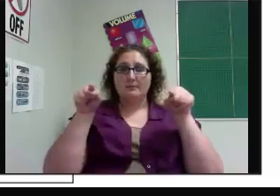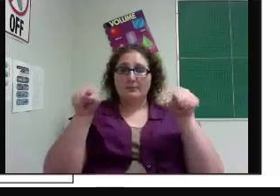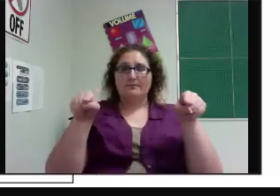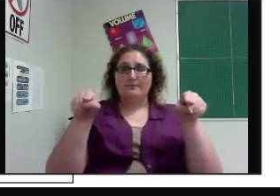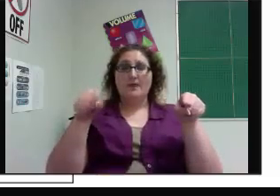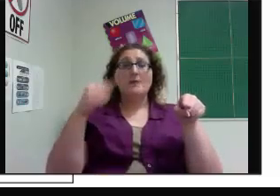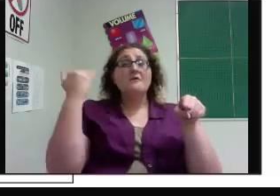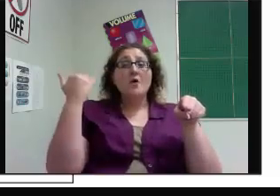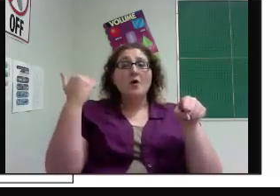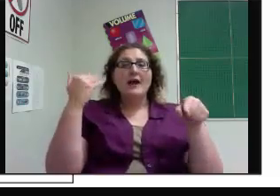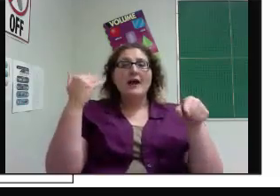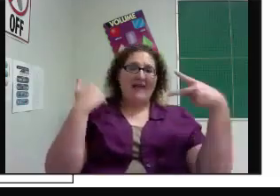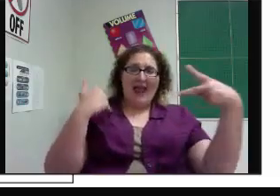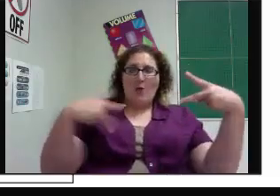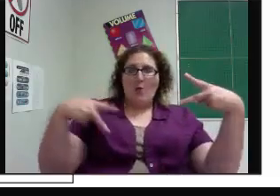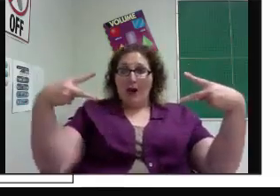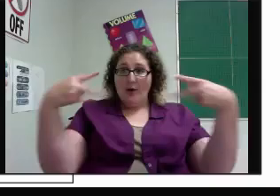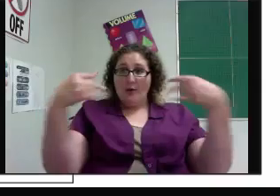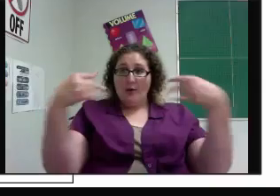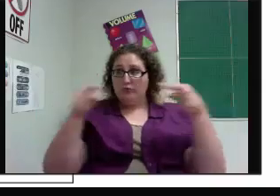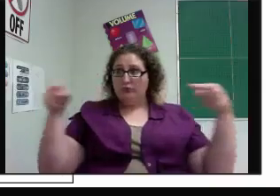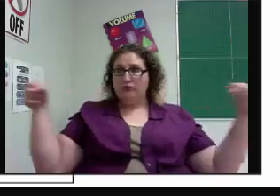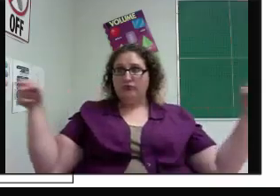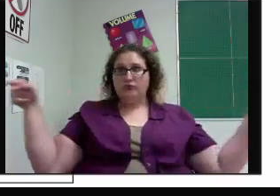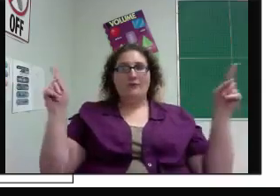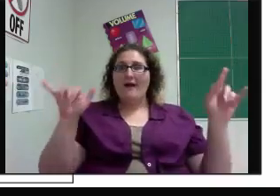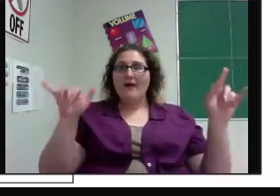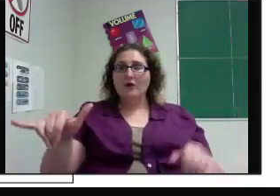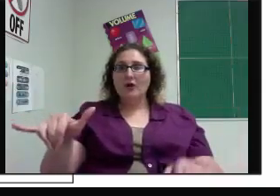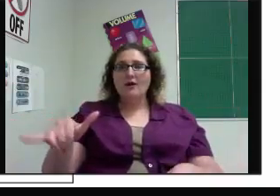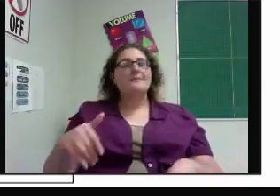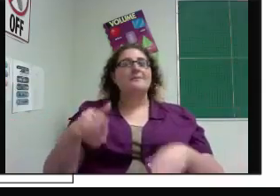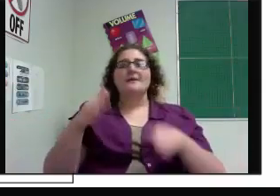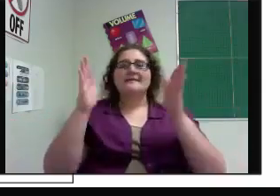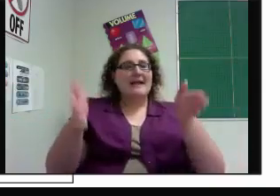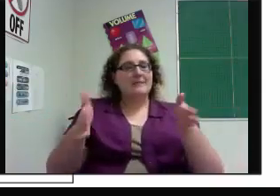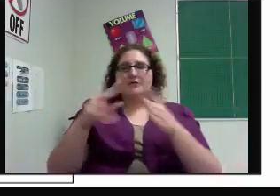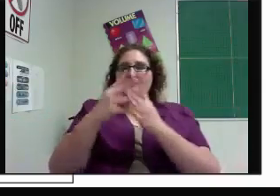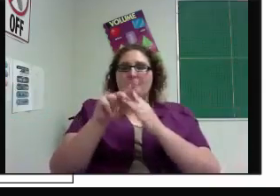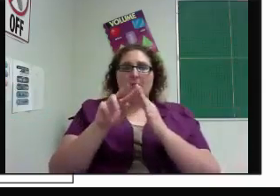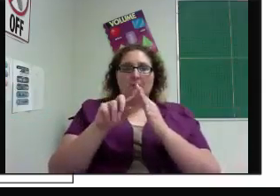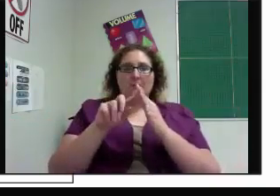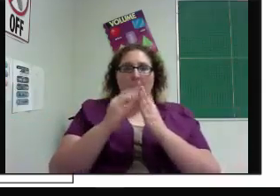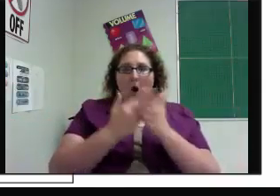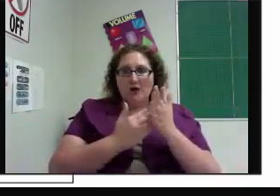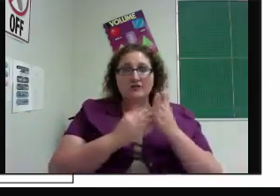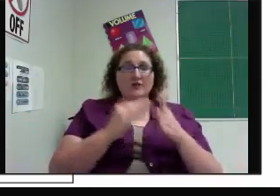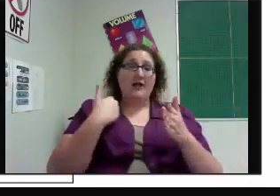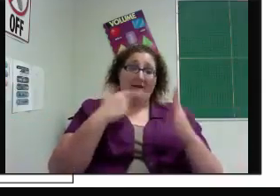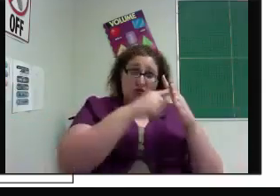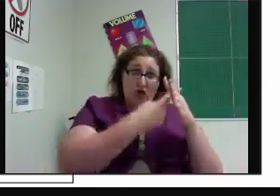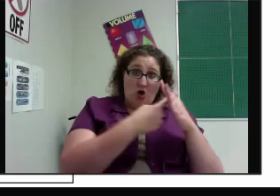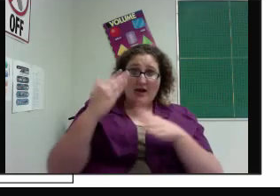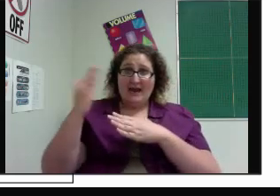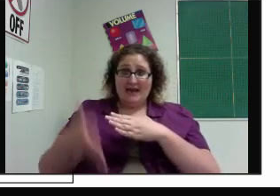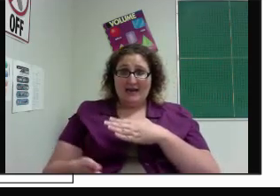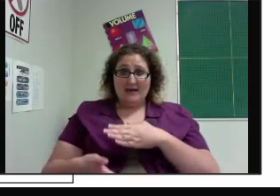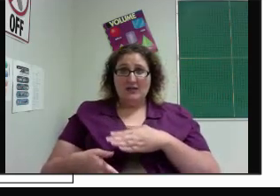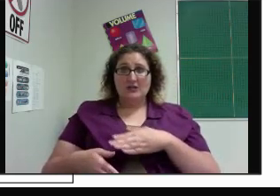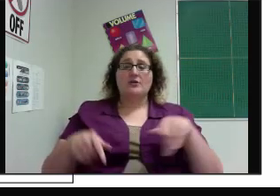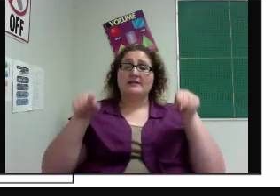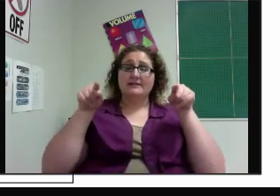Before our line went on, because it had arrows on each end, a segment is just part of that, so it has a definite starting point and a definite end point. So this would